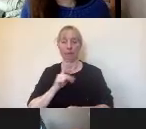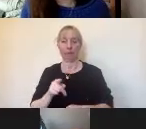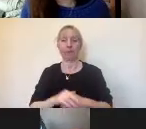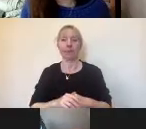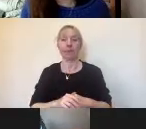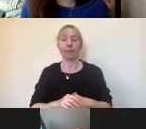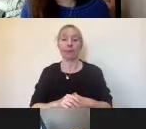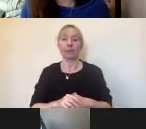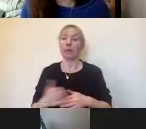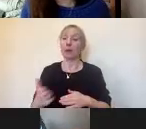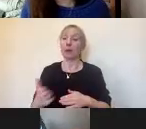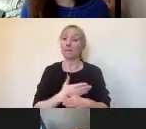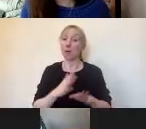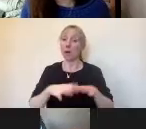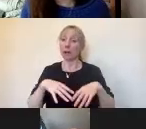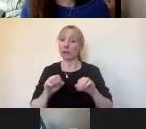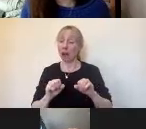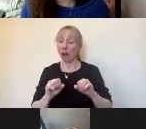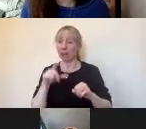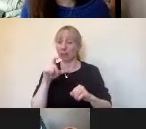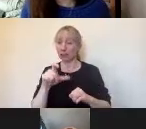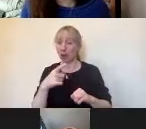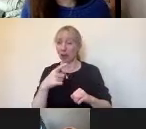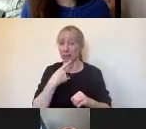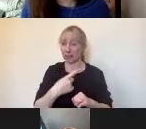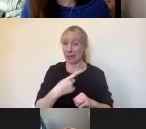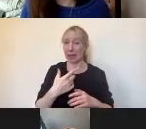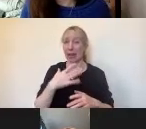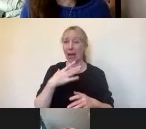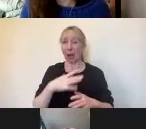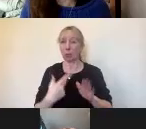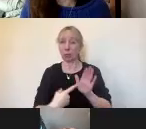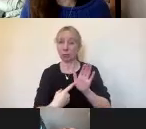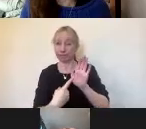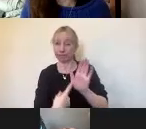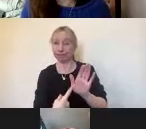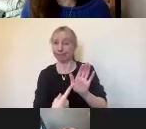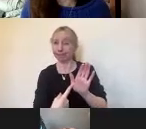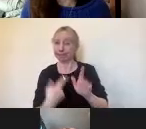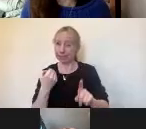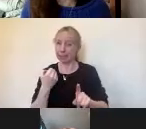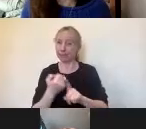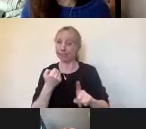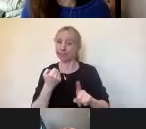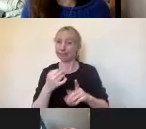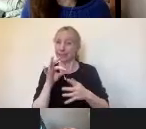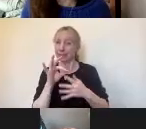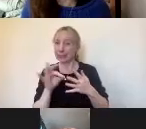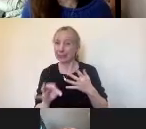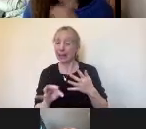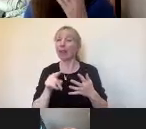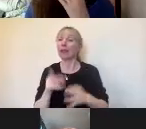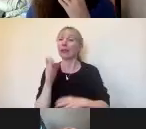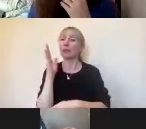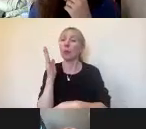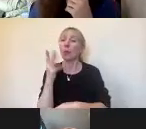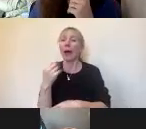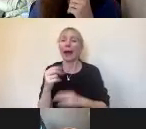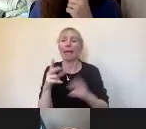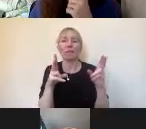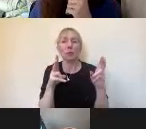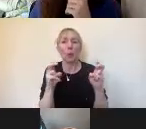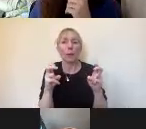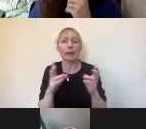Just before I begin, as Charlotte's already mentioned, but I just want to highlight in detail that this talk will include topics